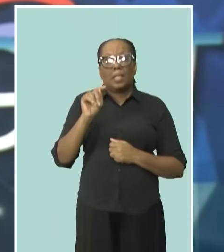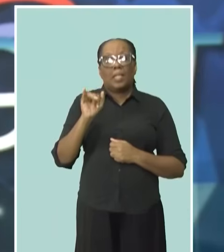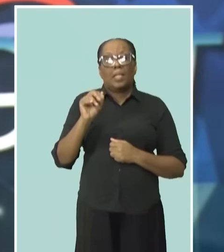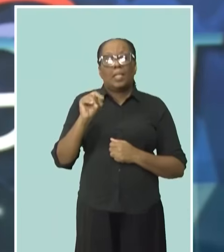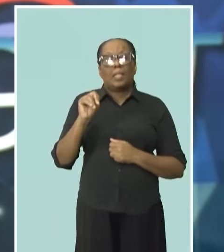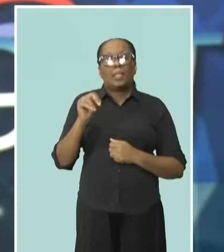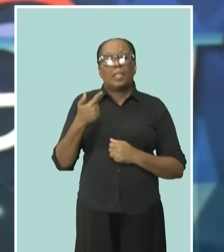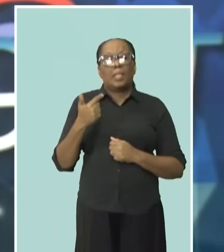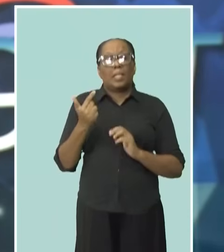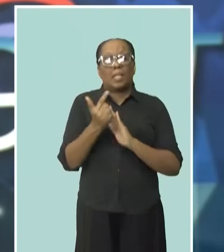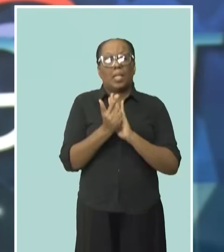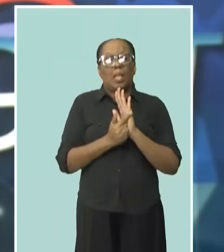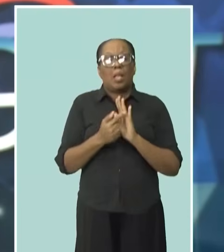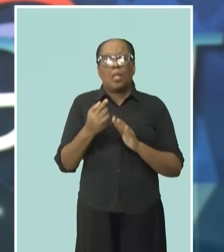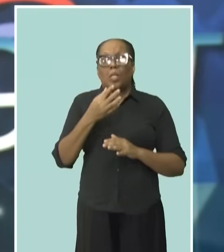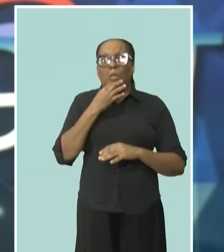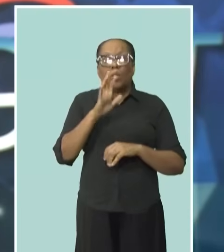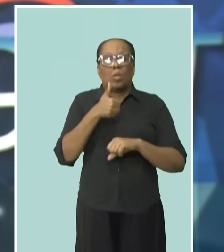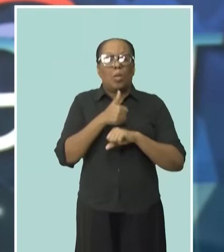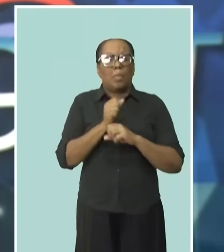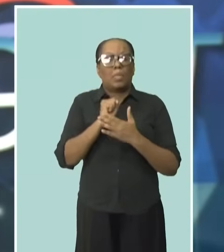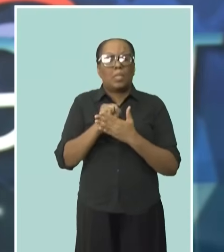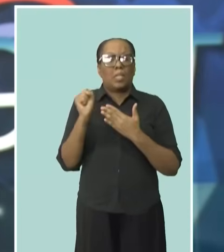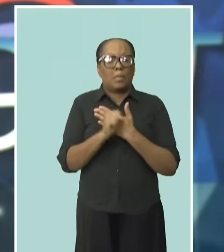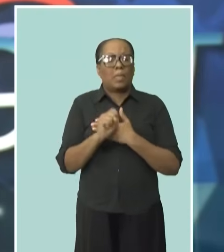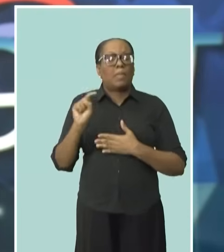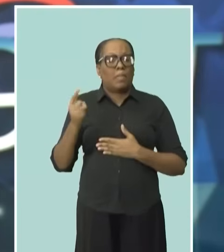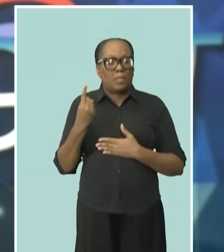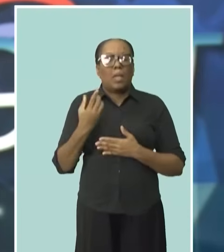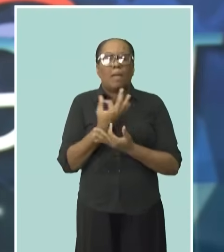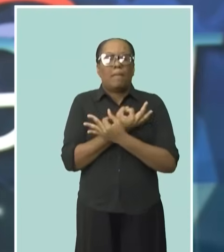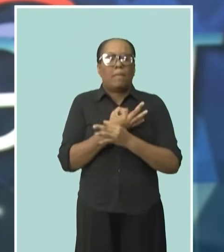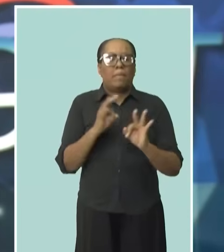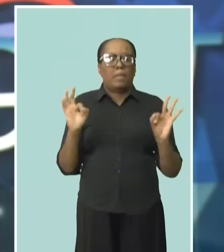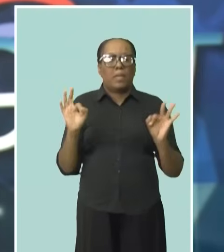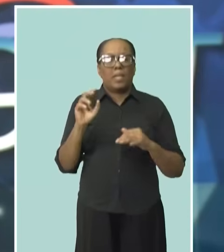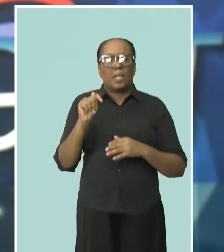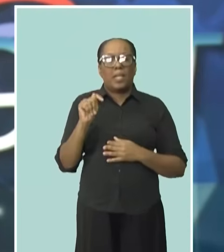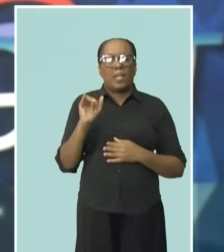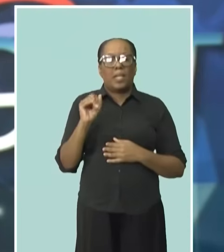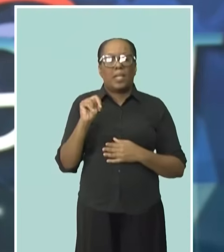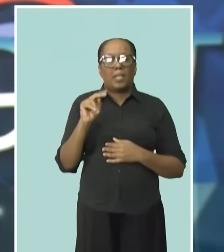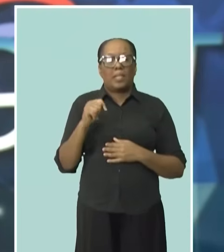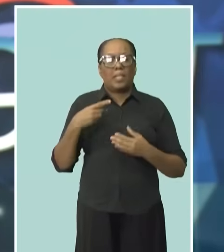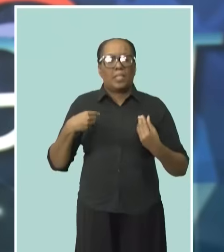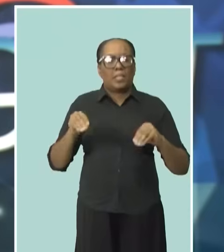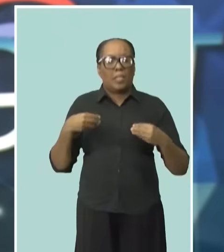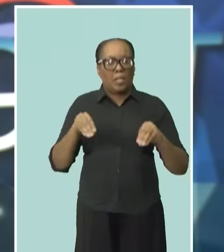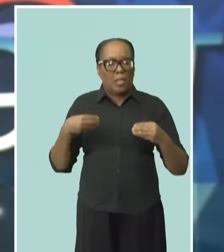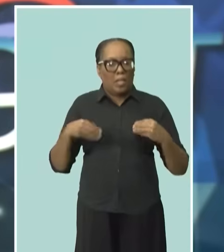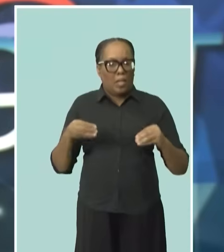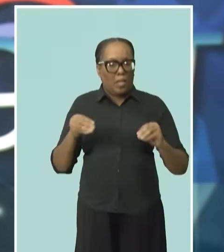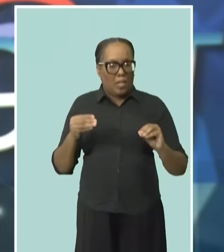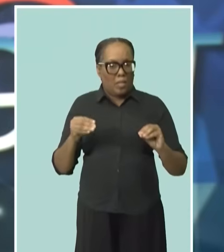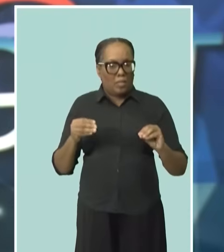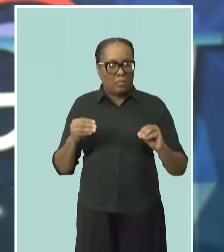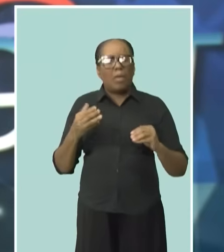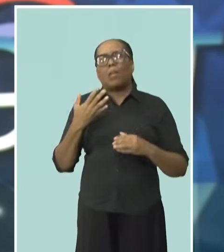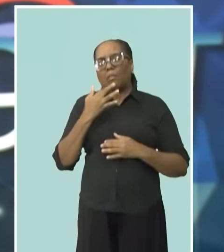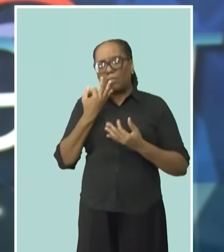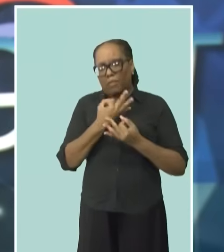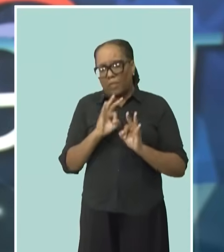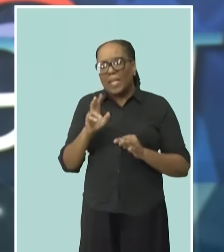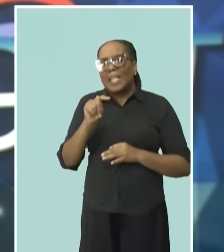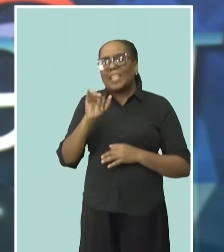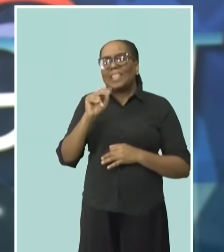September 1st. With free tint testing now underway, tint shops are getting more calls from customers who are now asking for tints